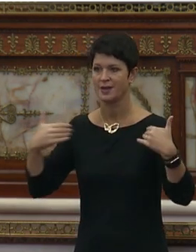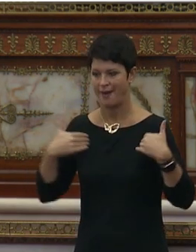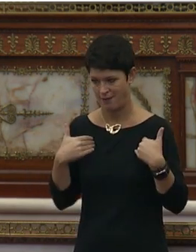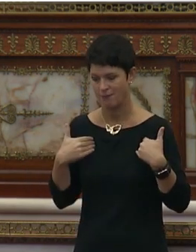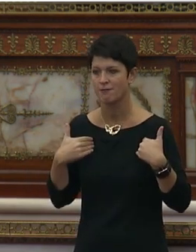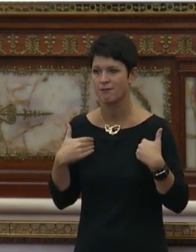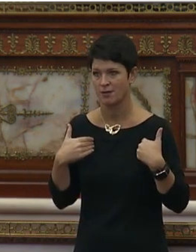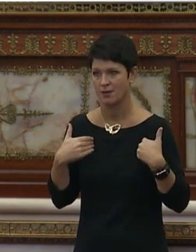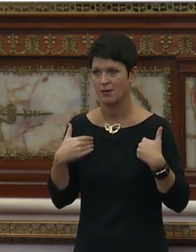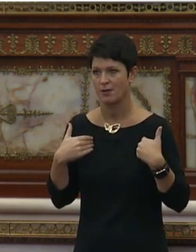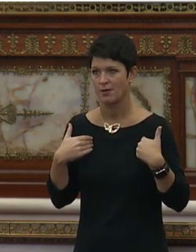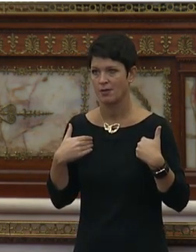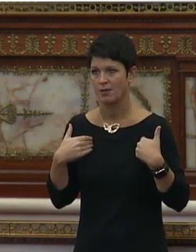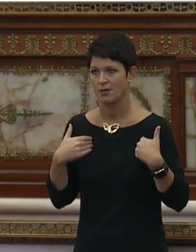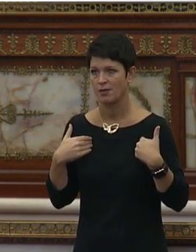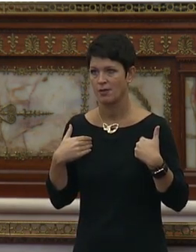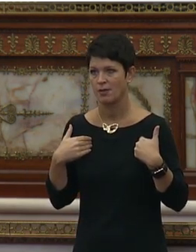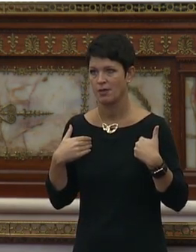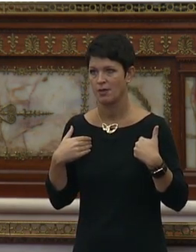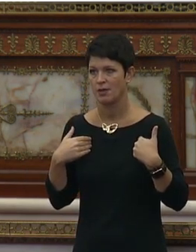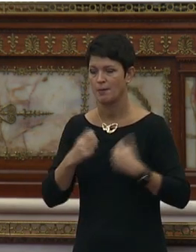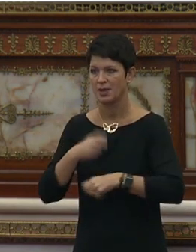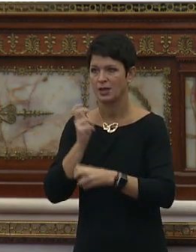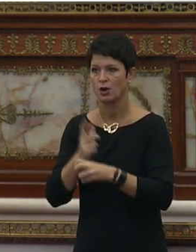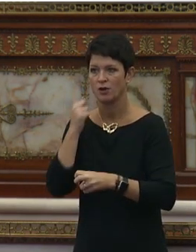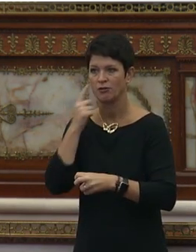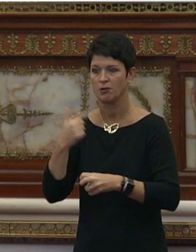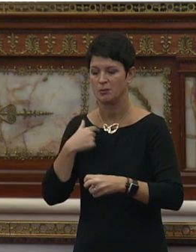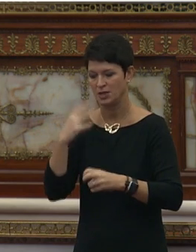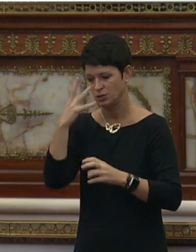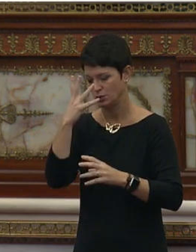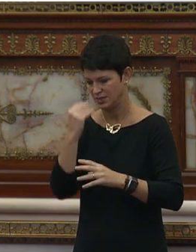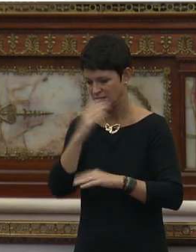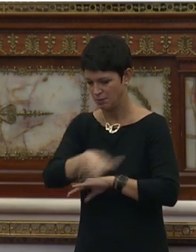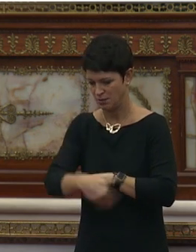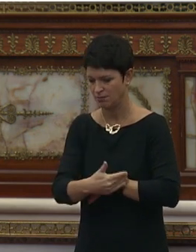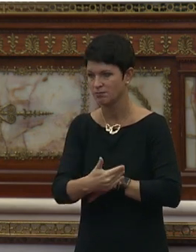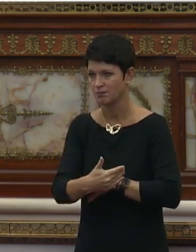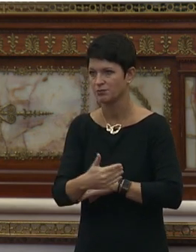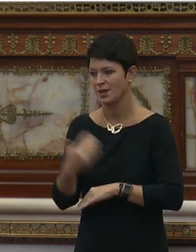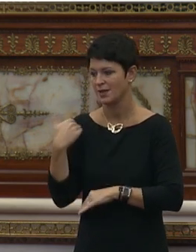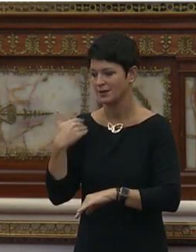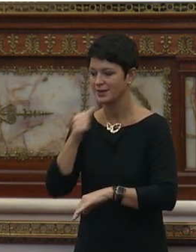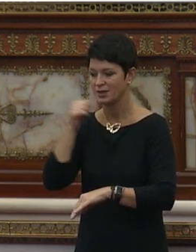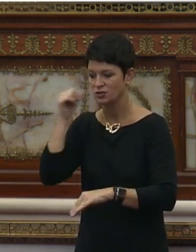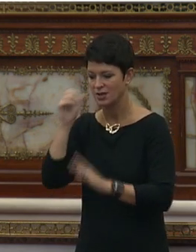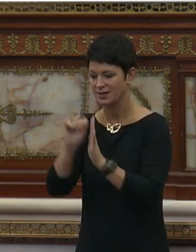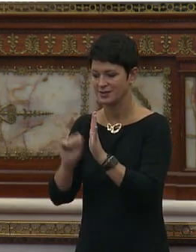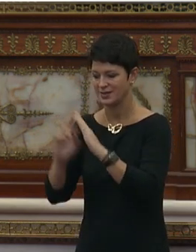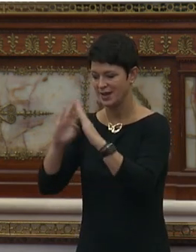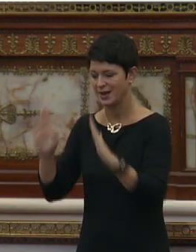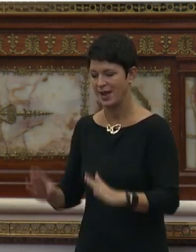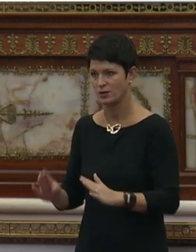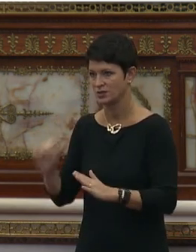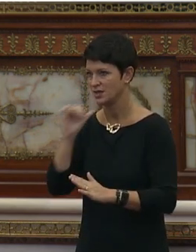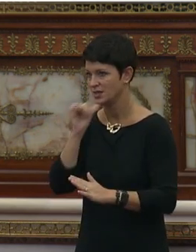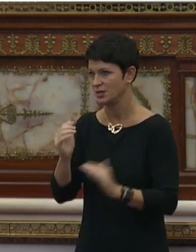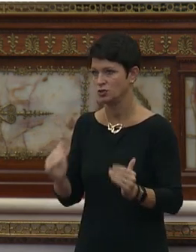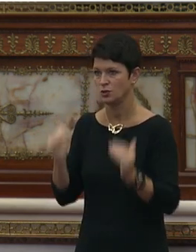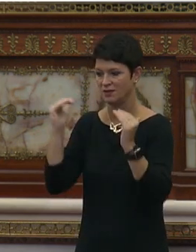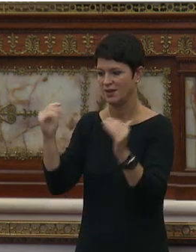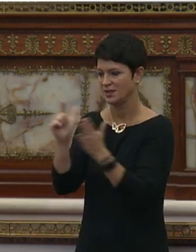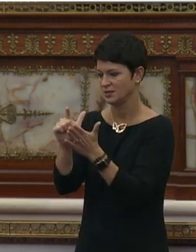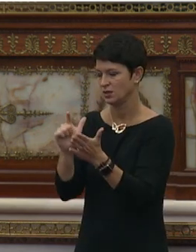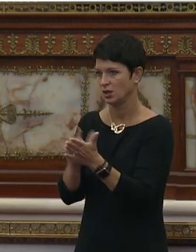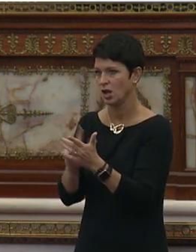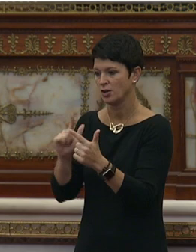have been, you know, making it difficult for me to sleep at night. One of them is yesterday, the state's house failed to advance